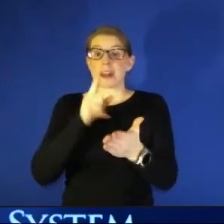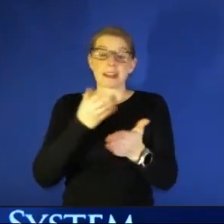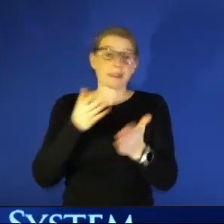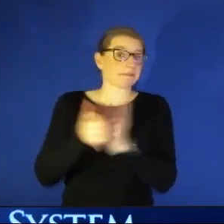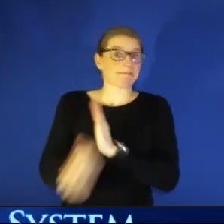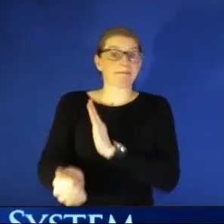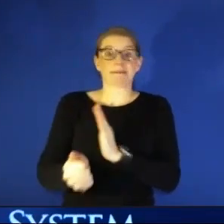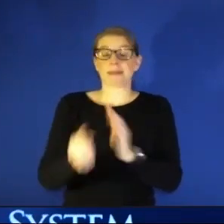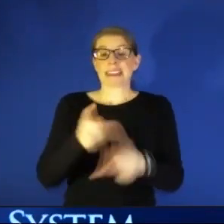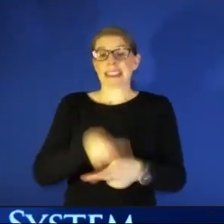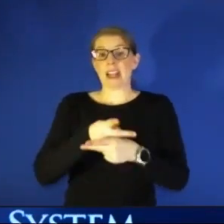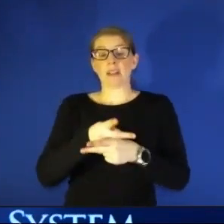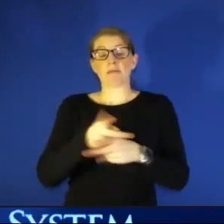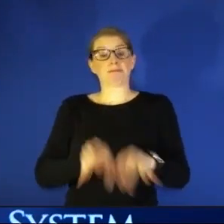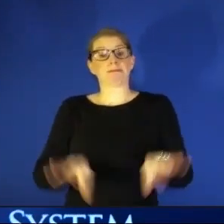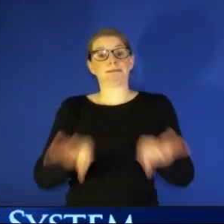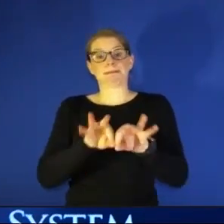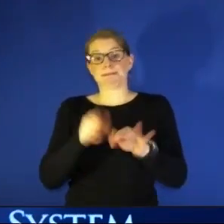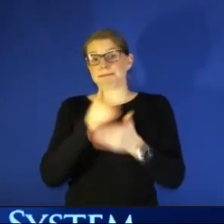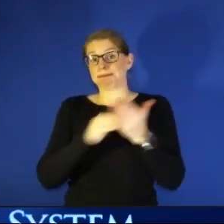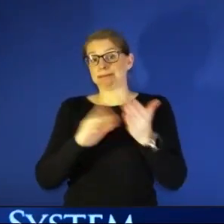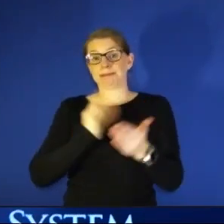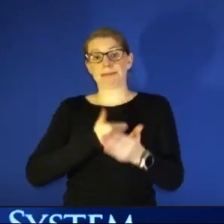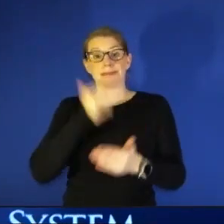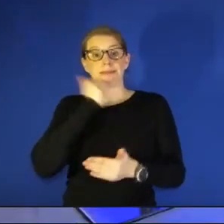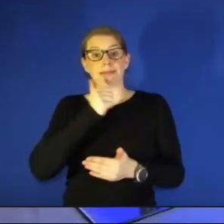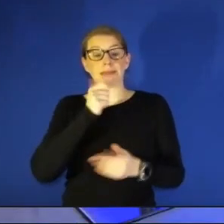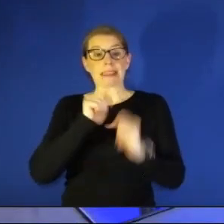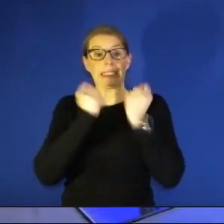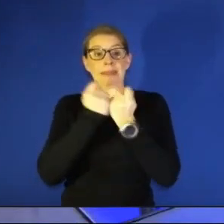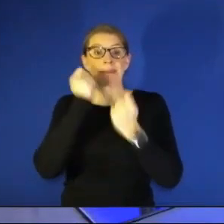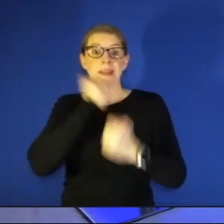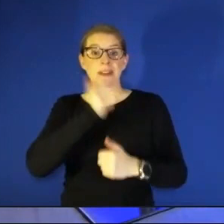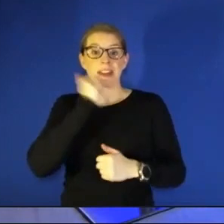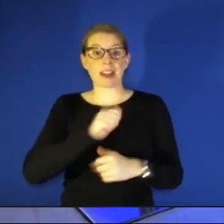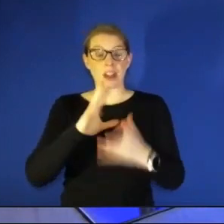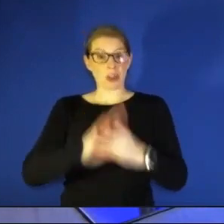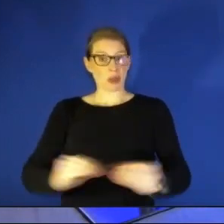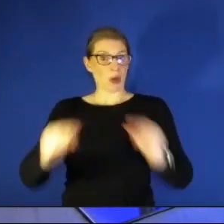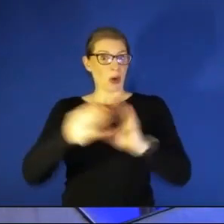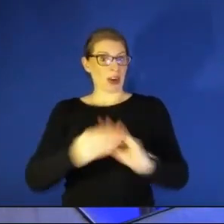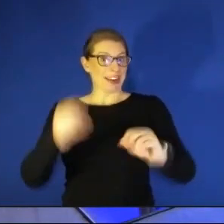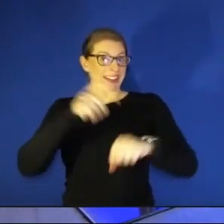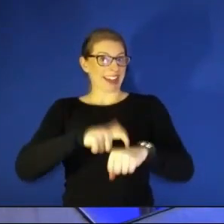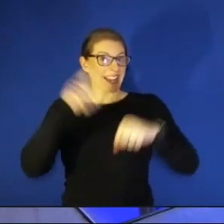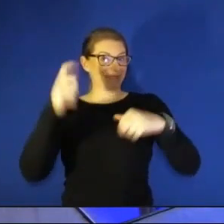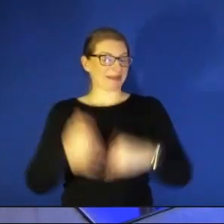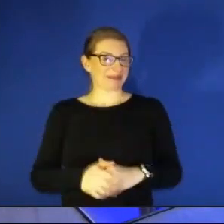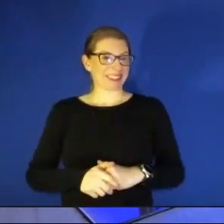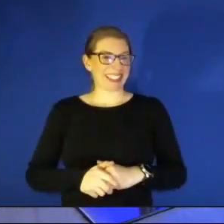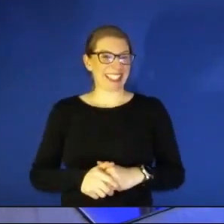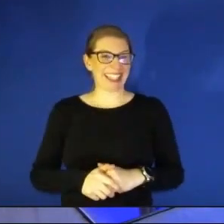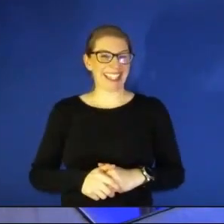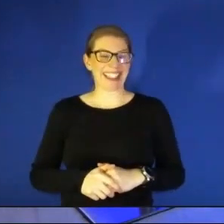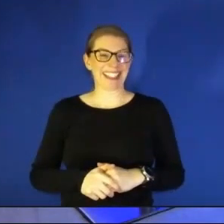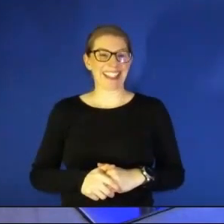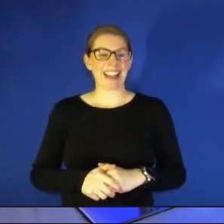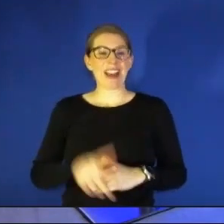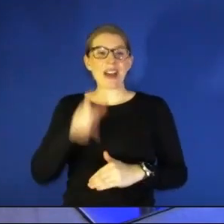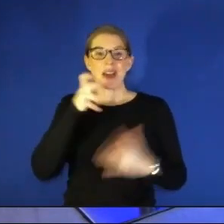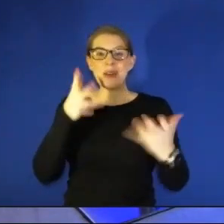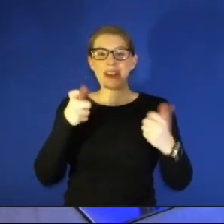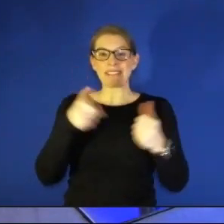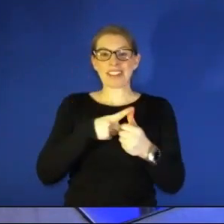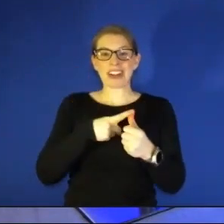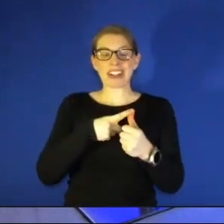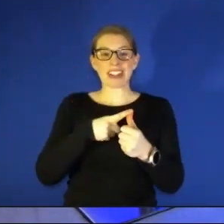an important part of our team every day. All right, it is story time. I love story time here on the Morning Medical Update. So who wants to go first? I want to hear a